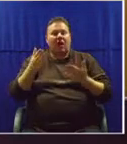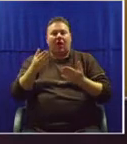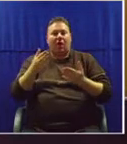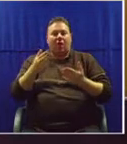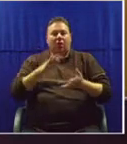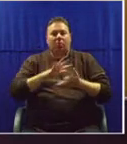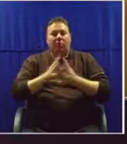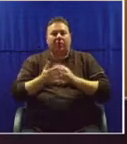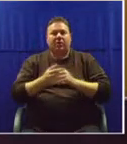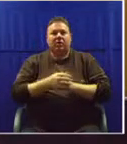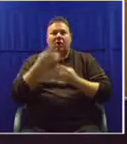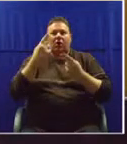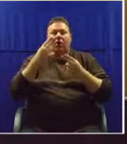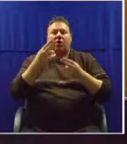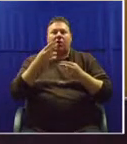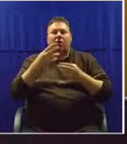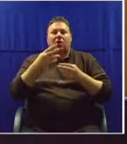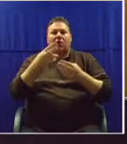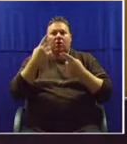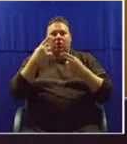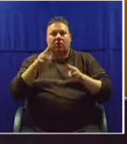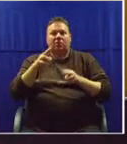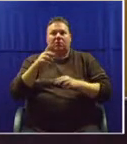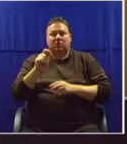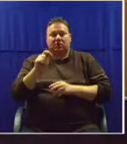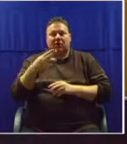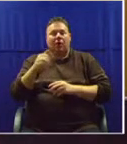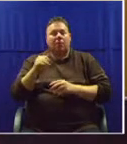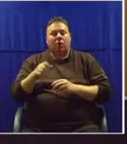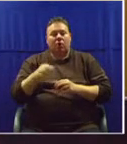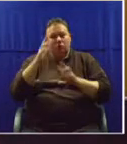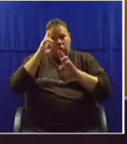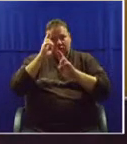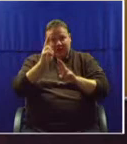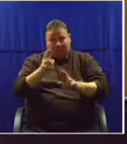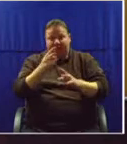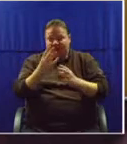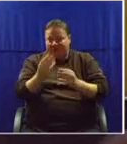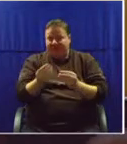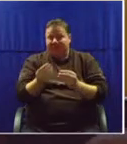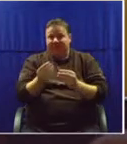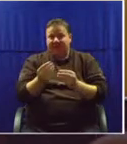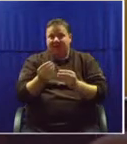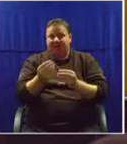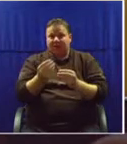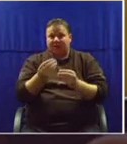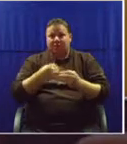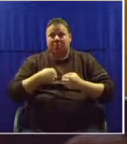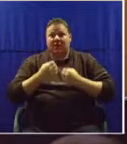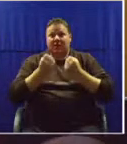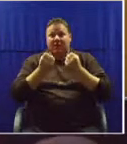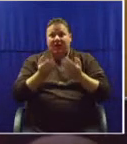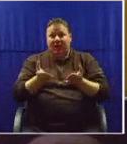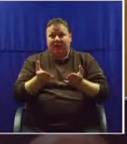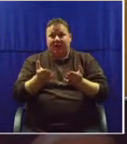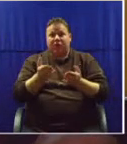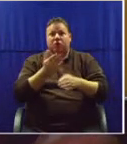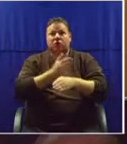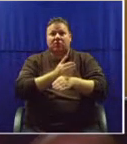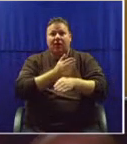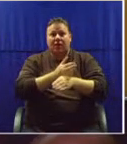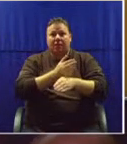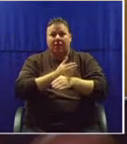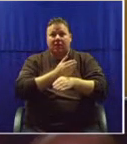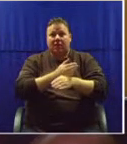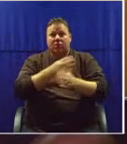But Honorable Tambo, with all due respect, I actually gave you time